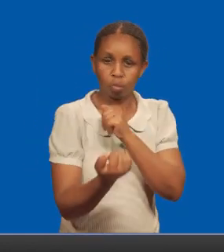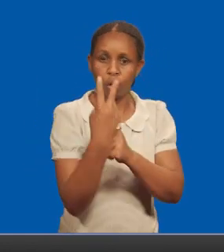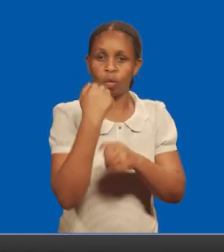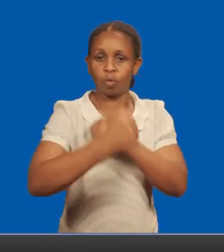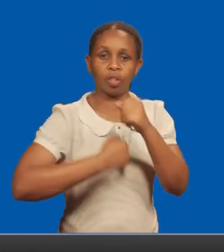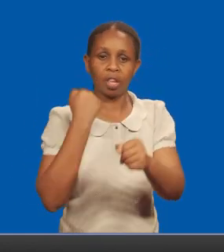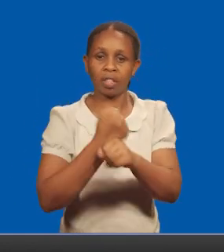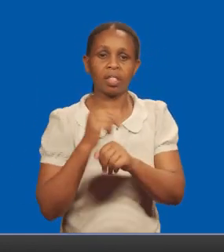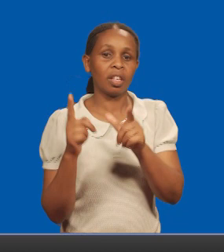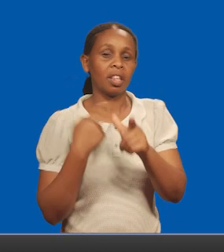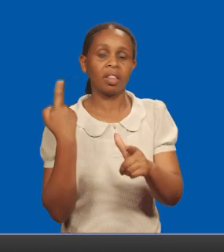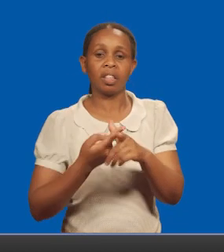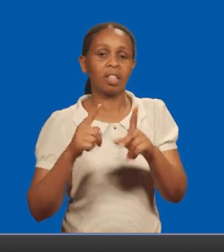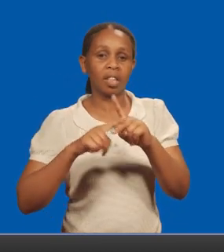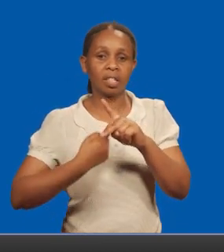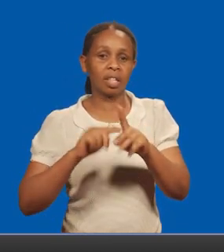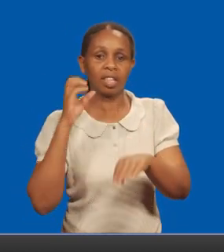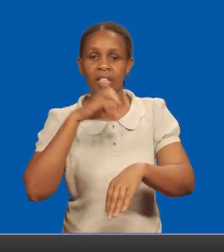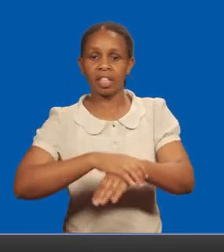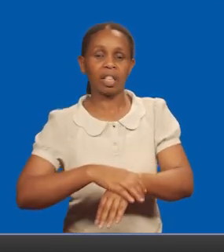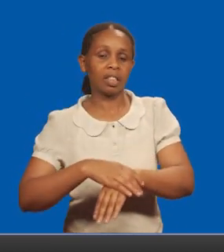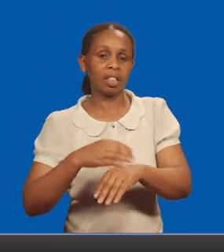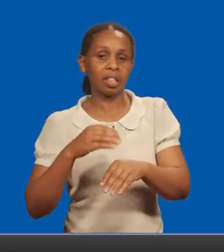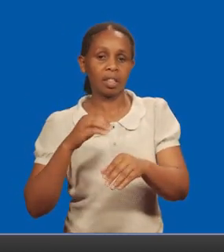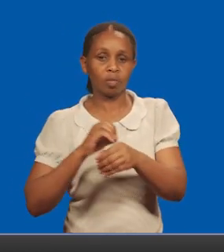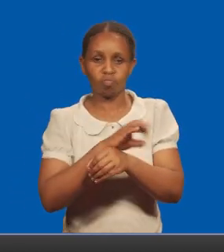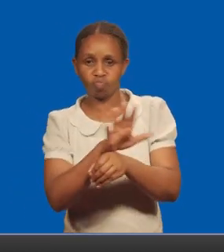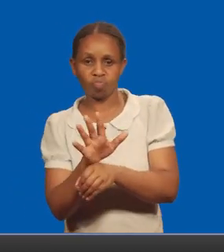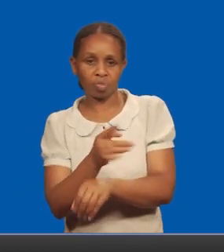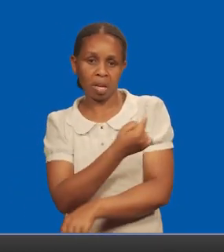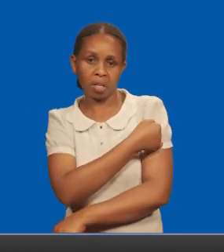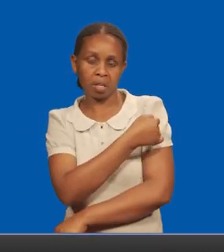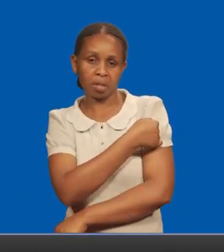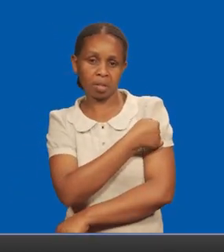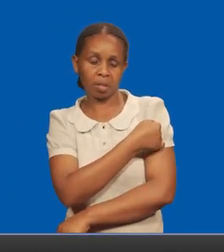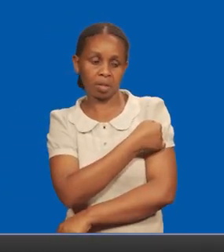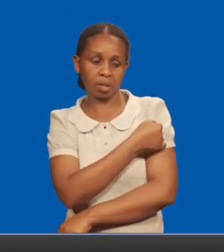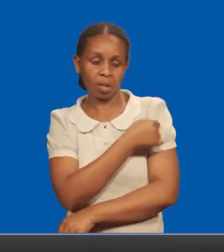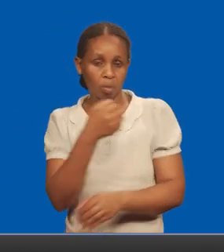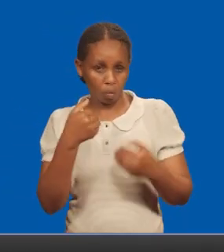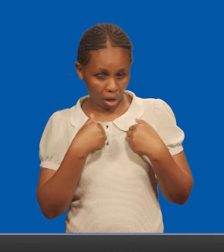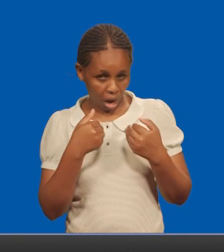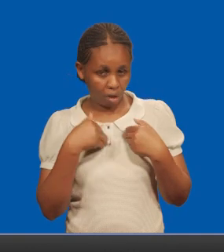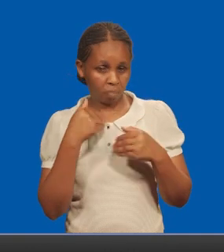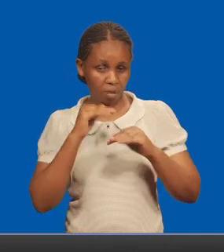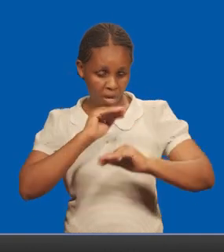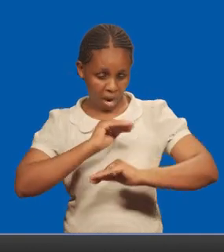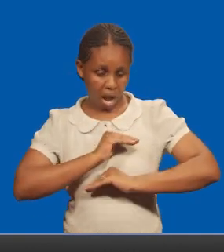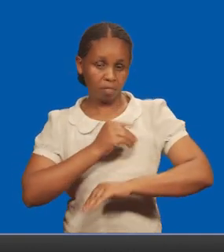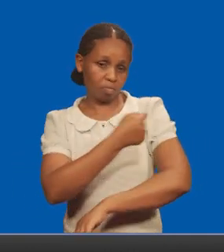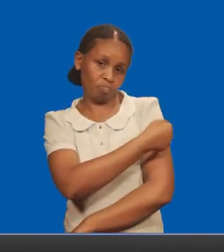the COVID-19 vaccination. Yes, we do have enough vaccines. Like now we have the Johnson & Johnson